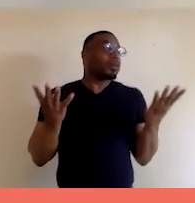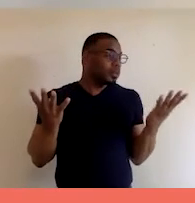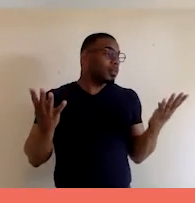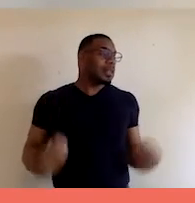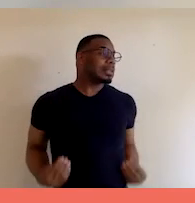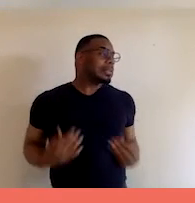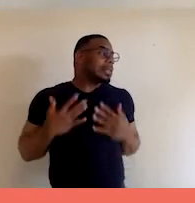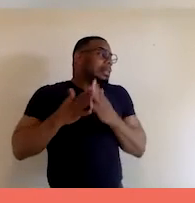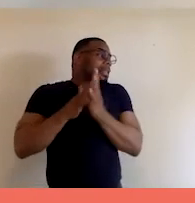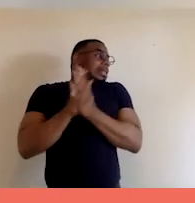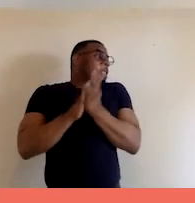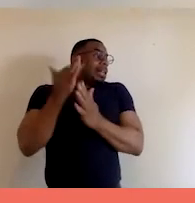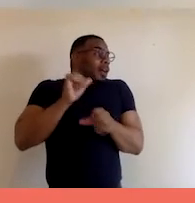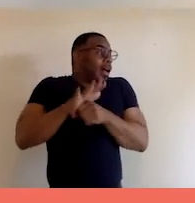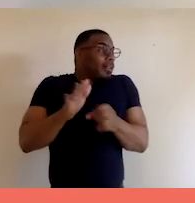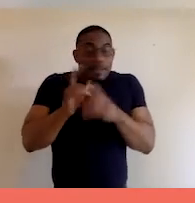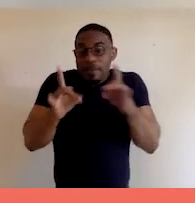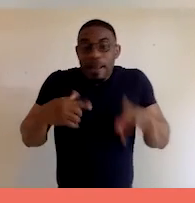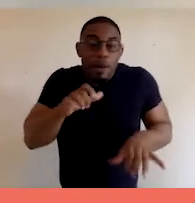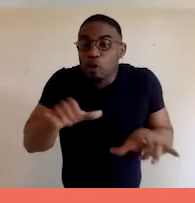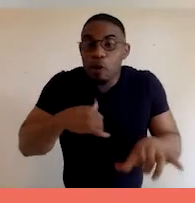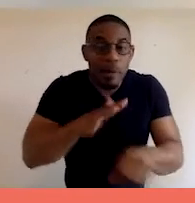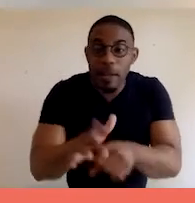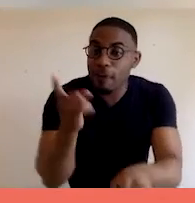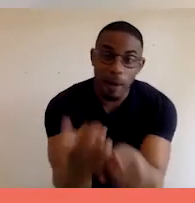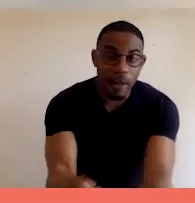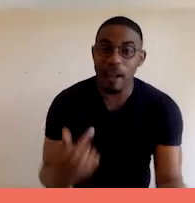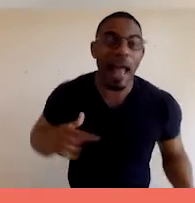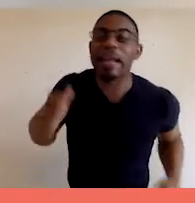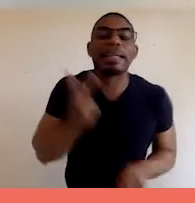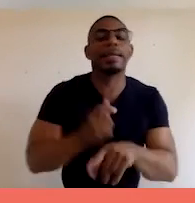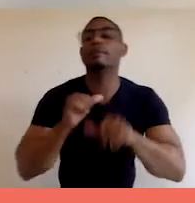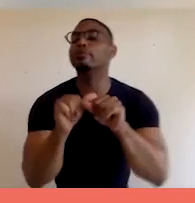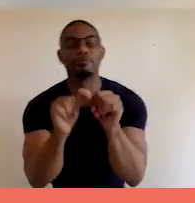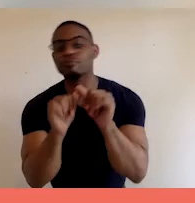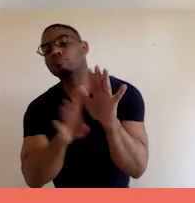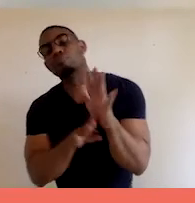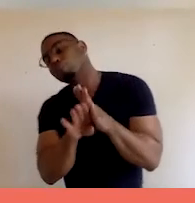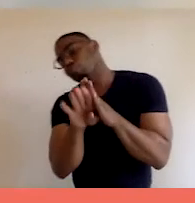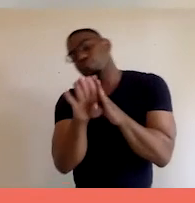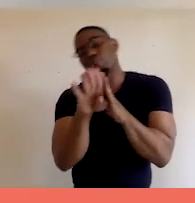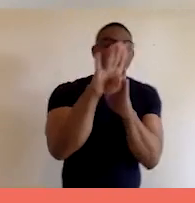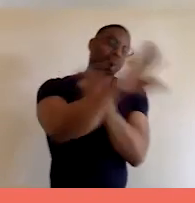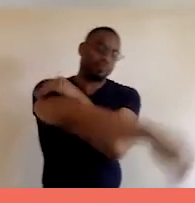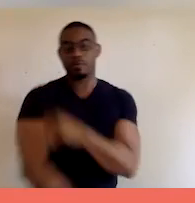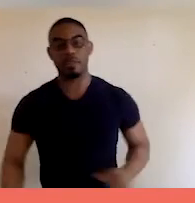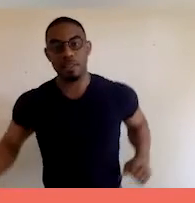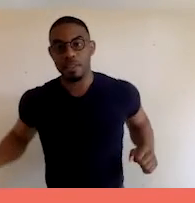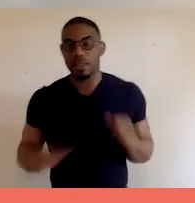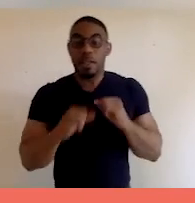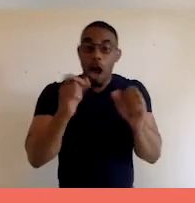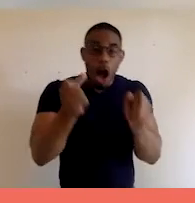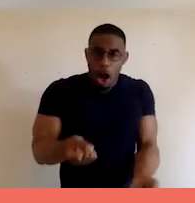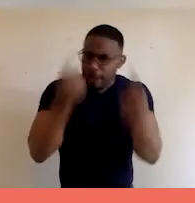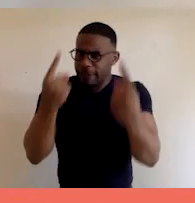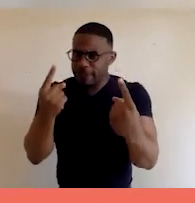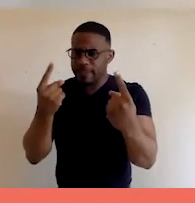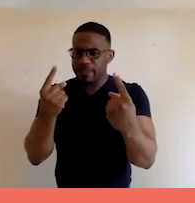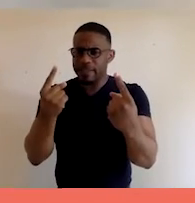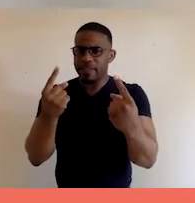They're my motivation. If I don't have enough haters, that means I'm not doing enough right. I need to keep going and keep grinding and keep going.